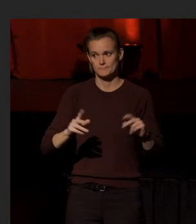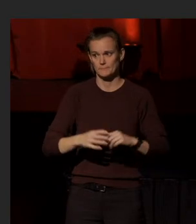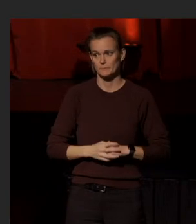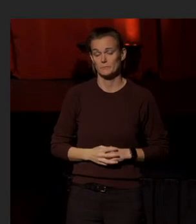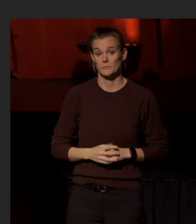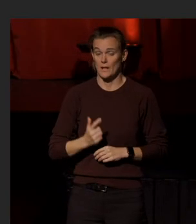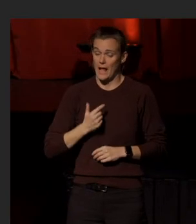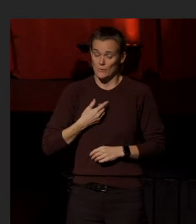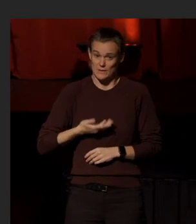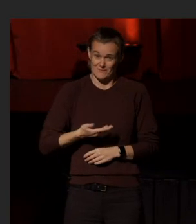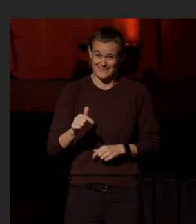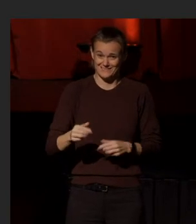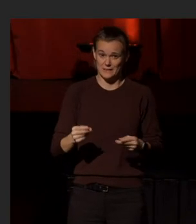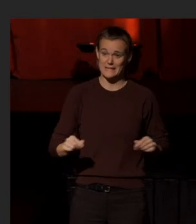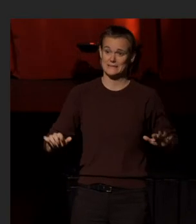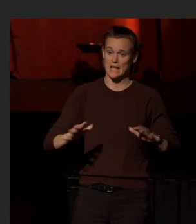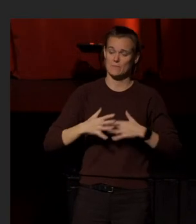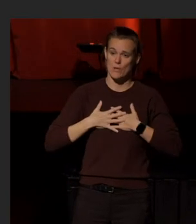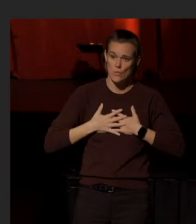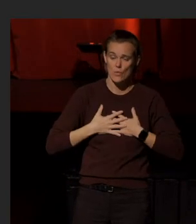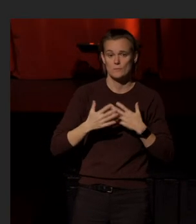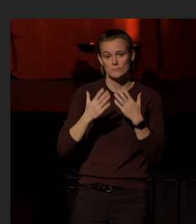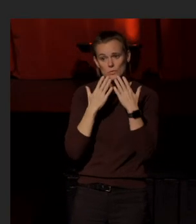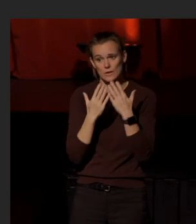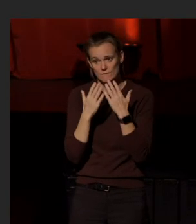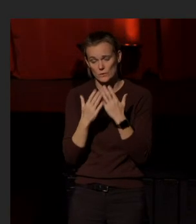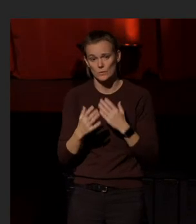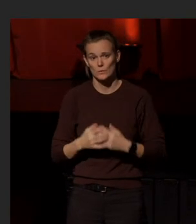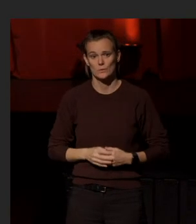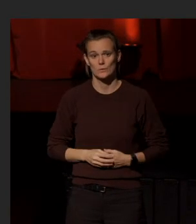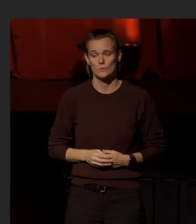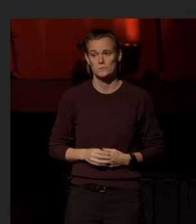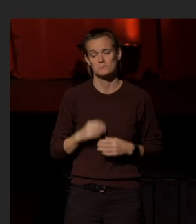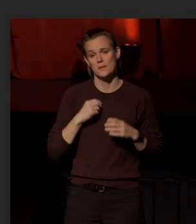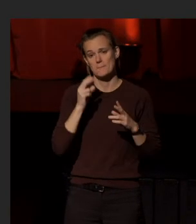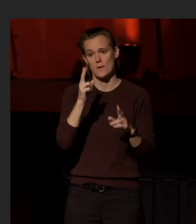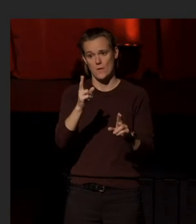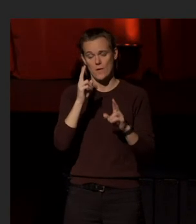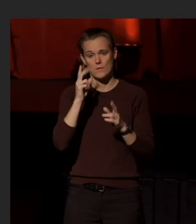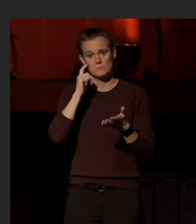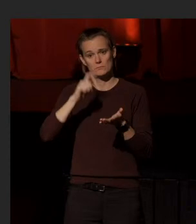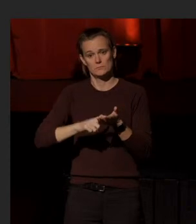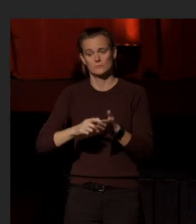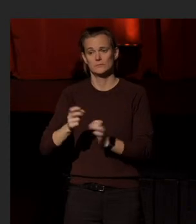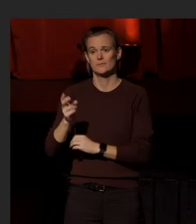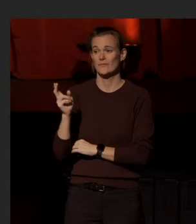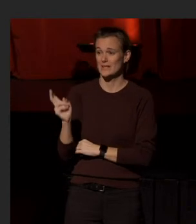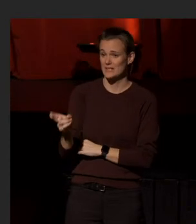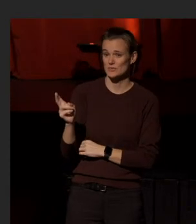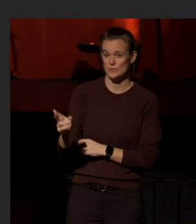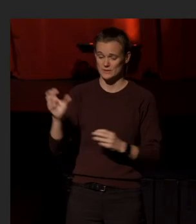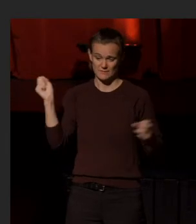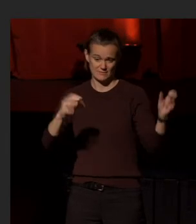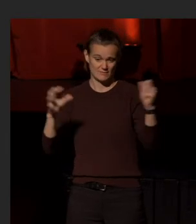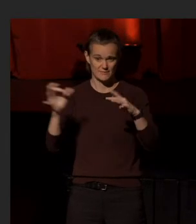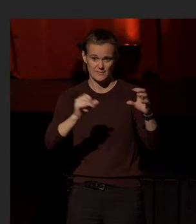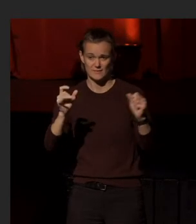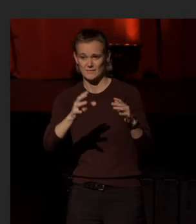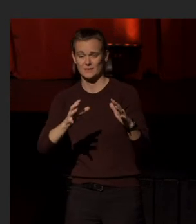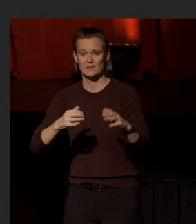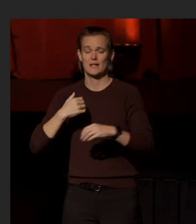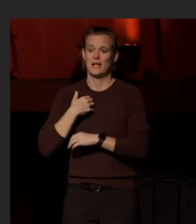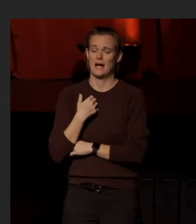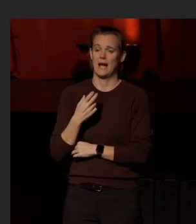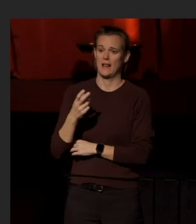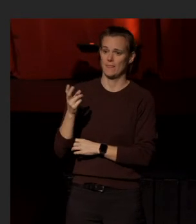this land, and I'm honored to acknowledge the histories, contributions, and legacies of the African